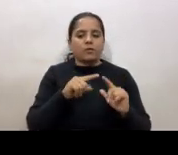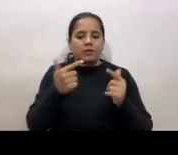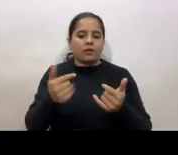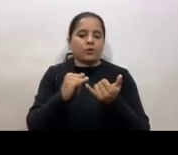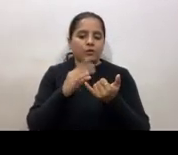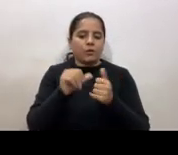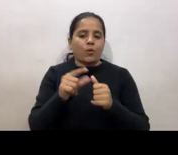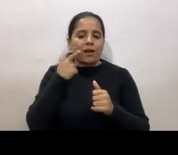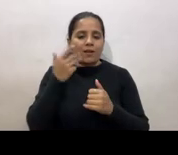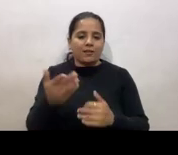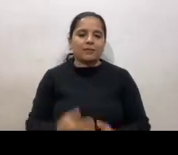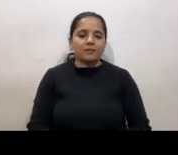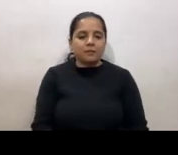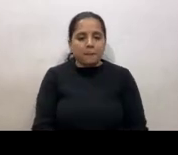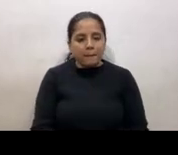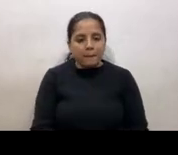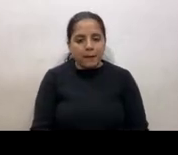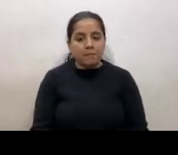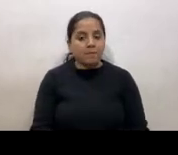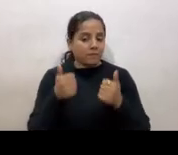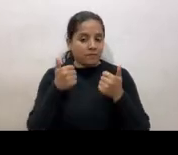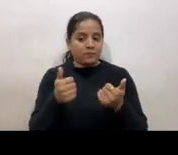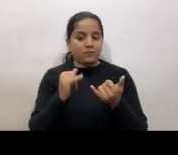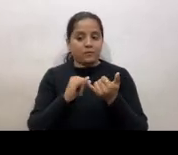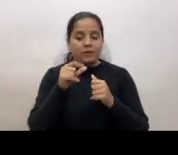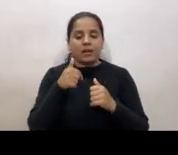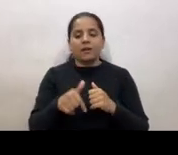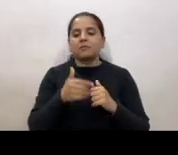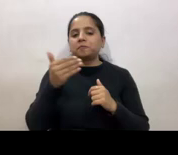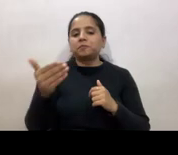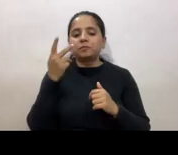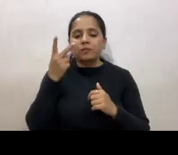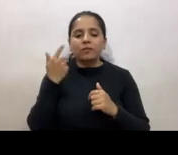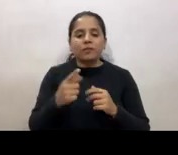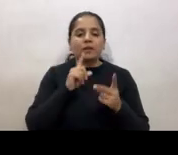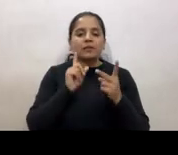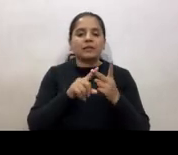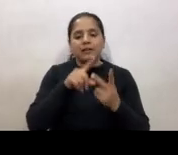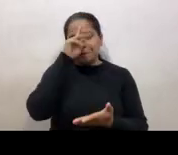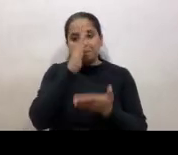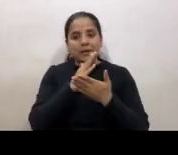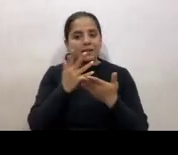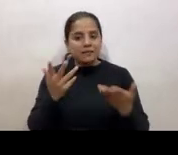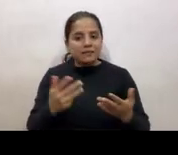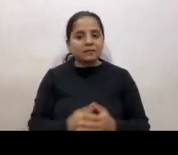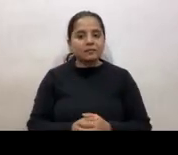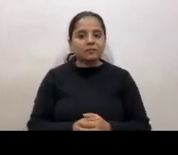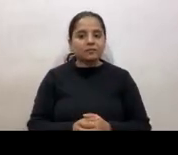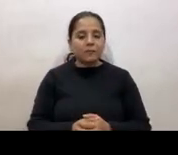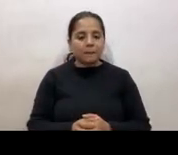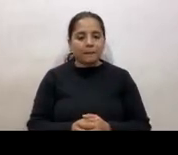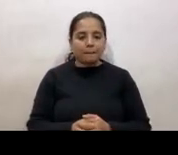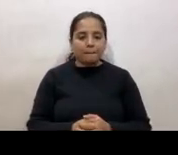Sonali. All right. So let's move on to the second belief